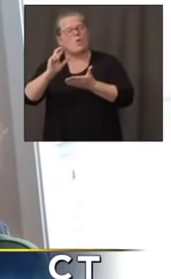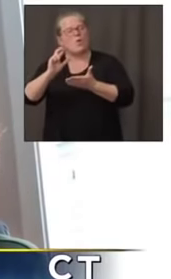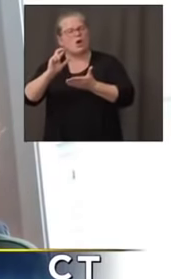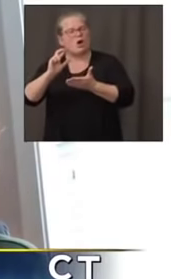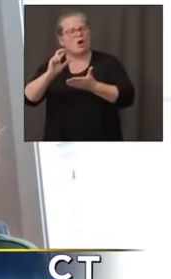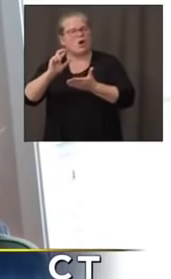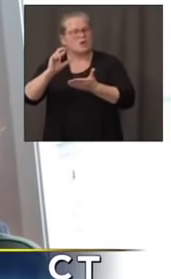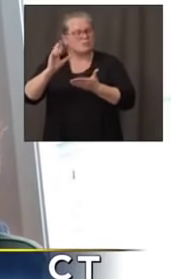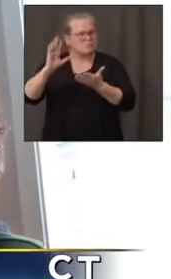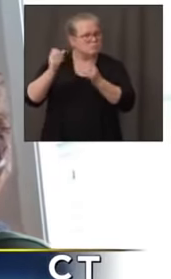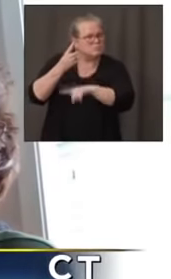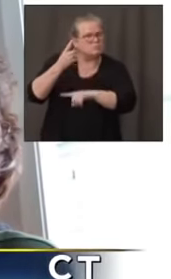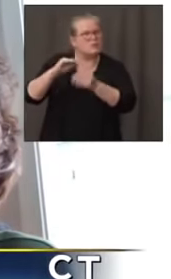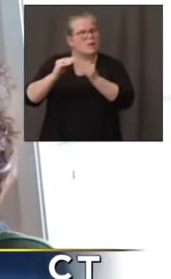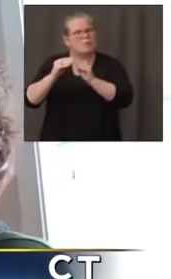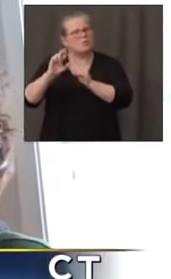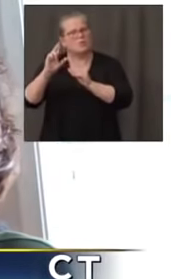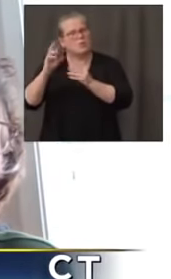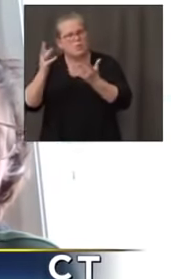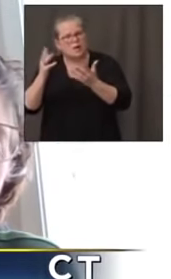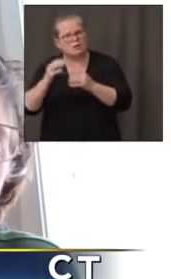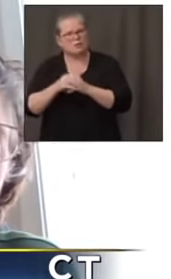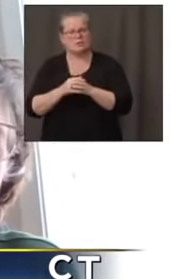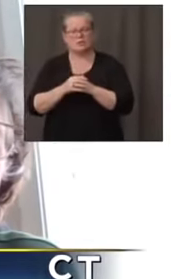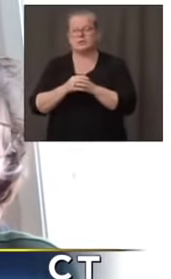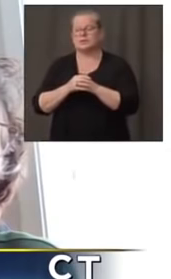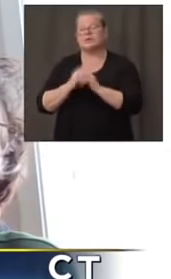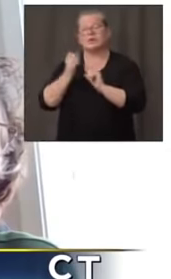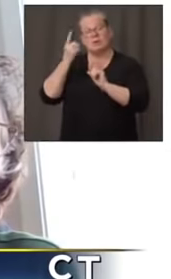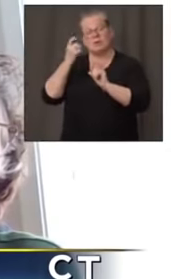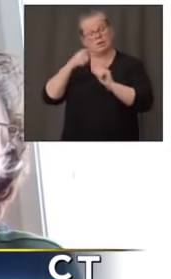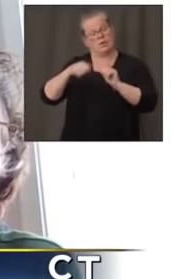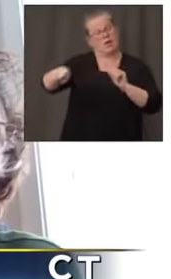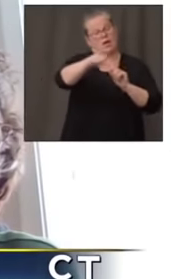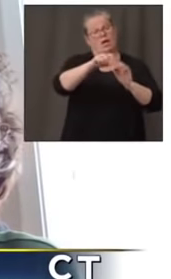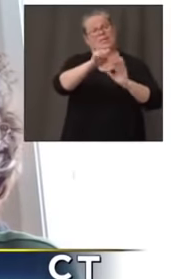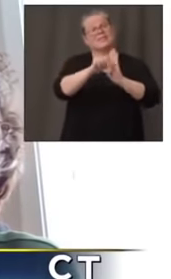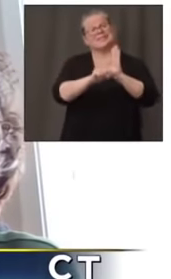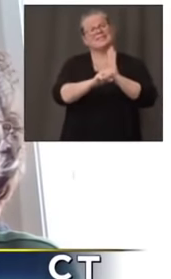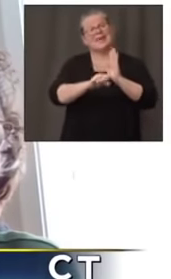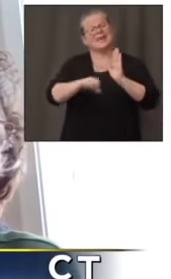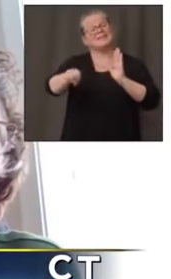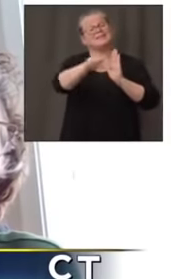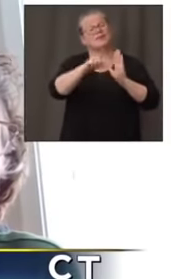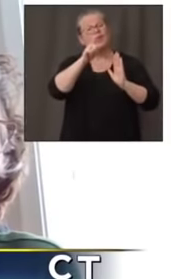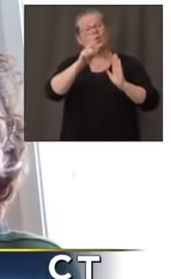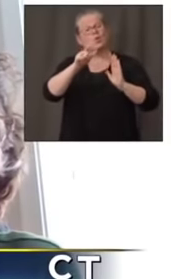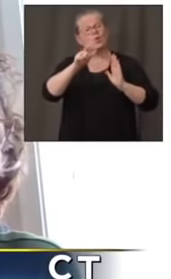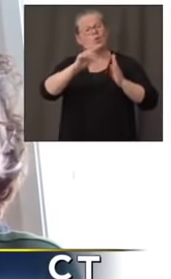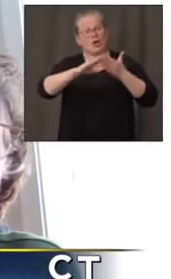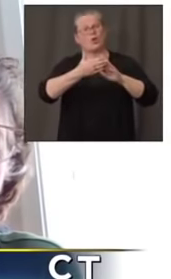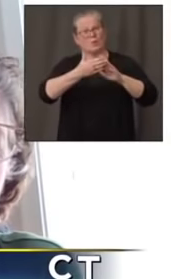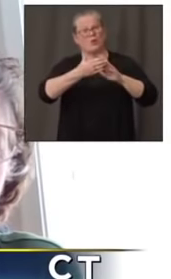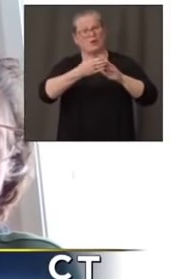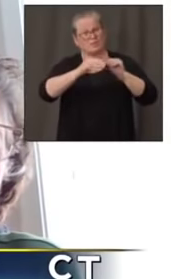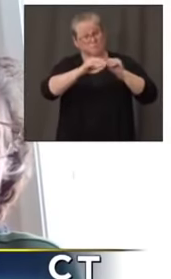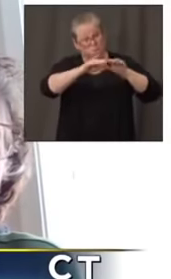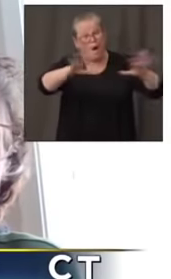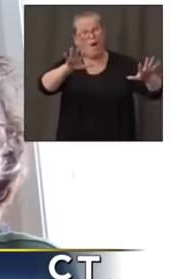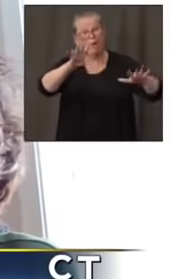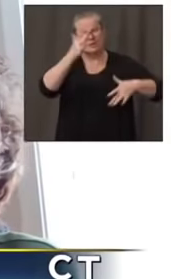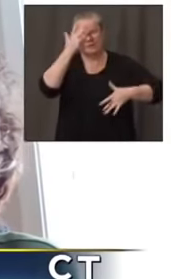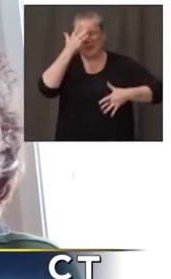are seeing simultaneously big growth in their infections and community spread, and also growth